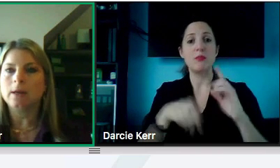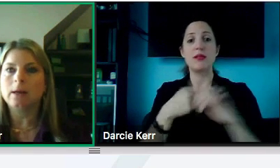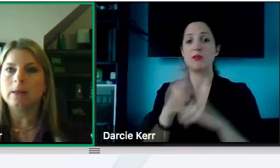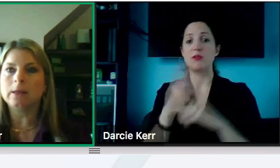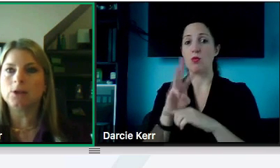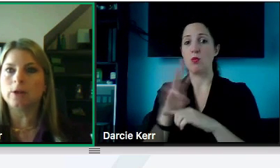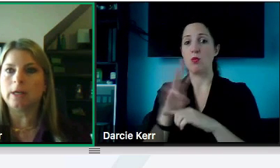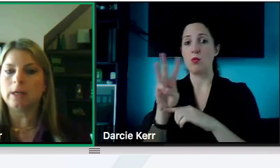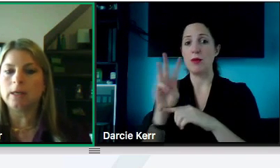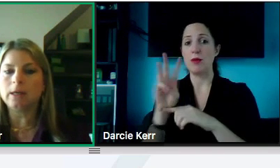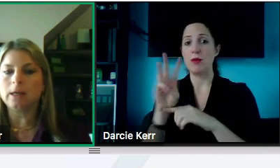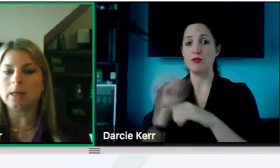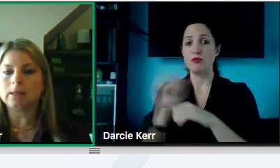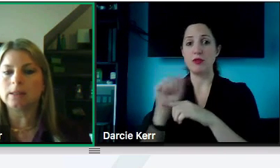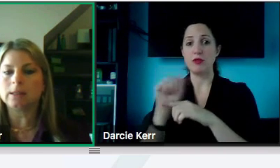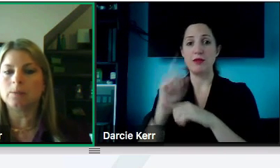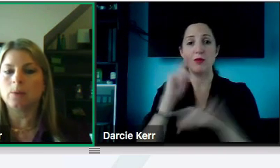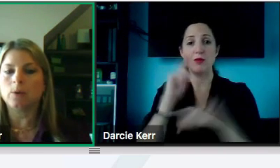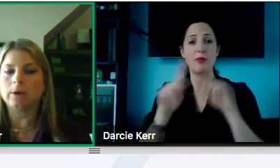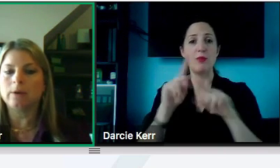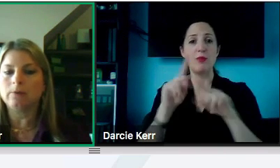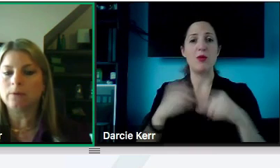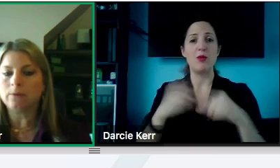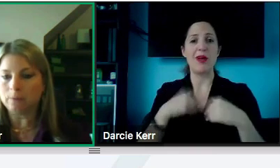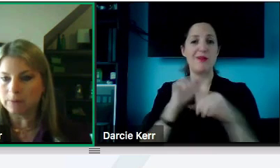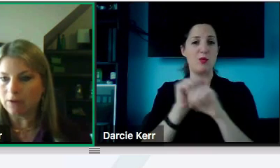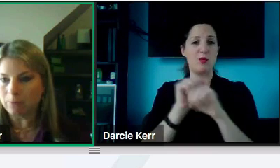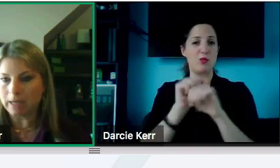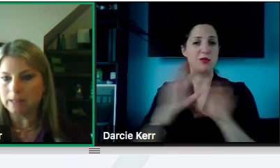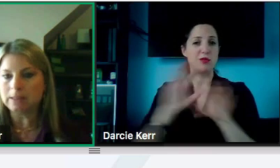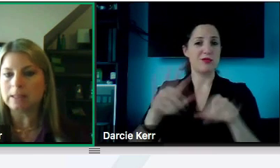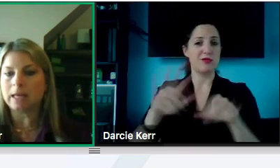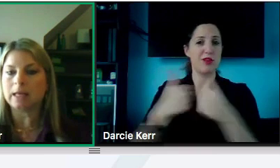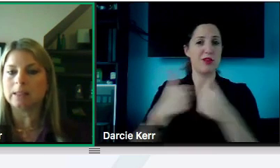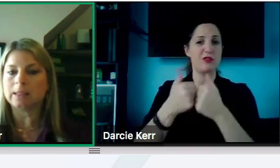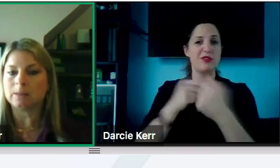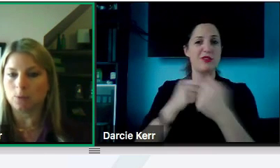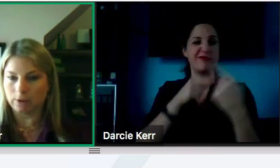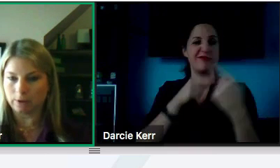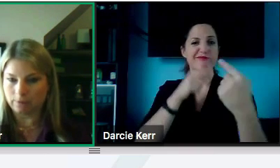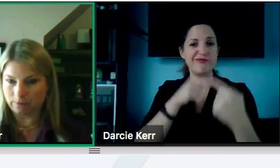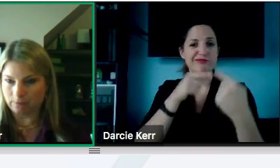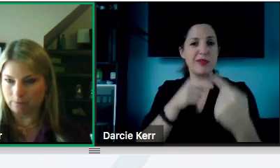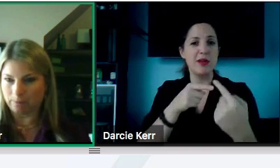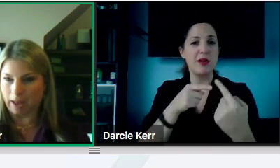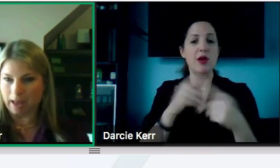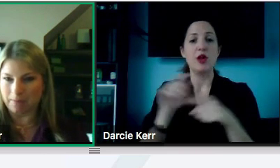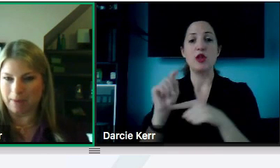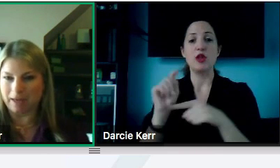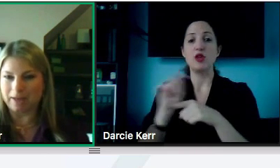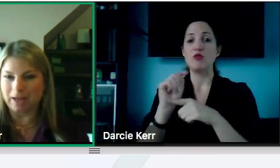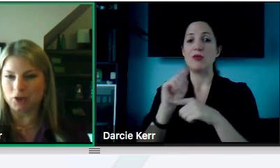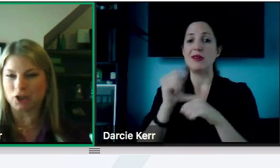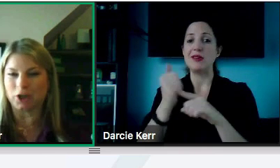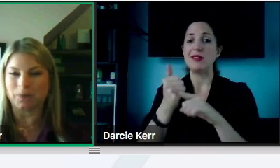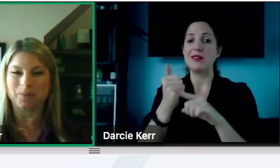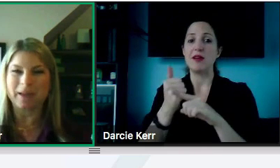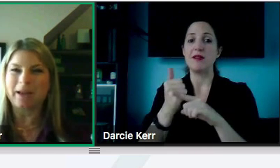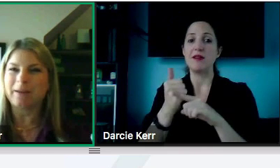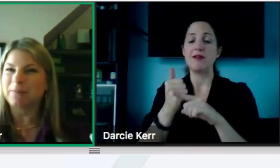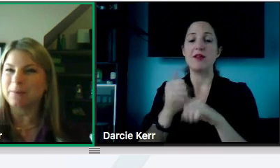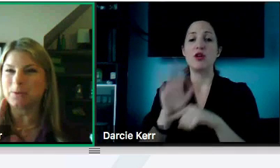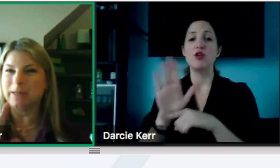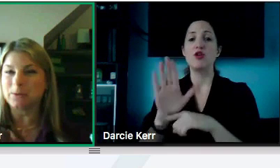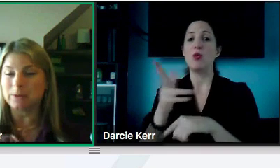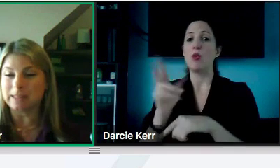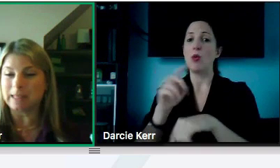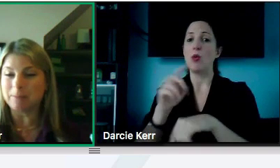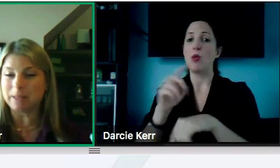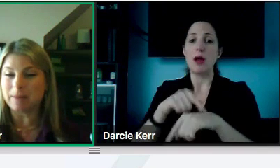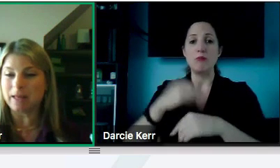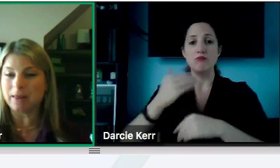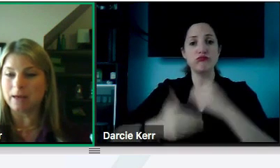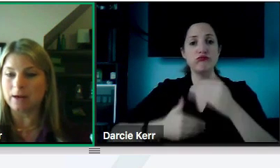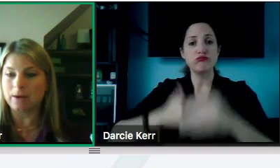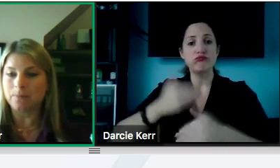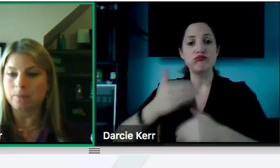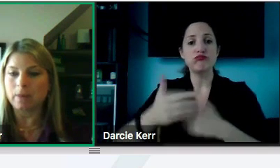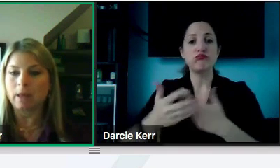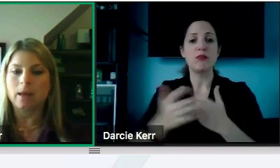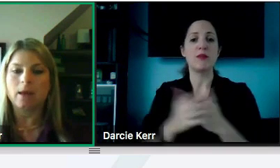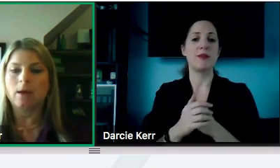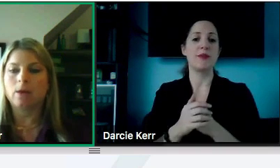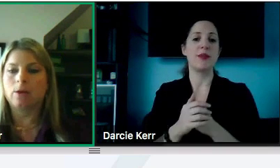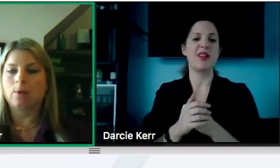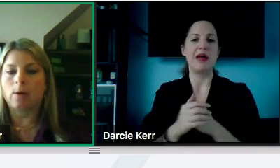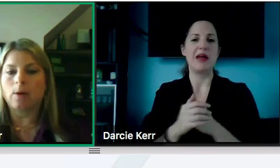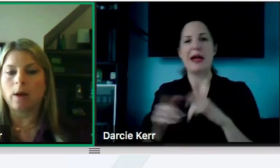employment. This training is supportive, self-paced, and supportive in nature. Sorry, sort of skipped a bit